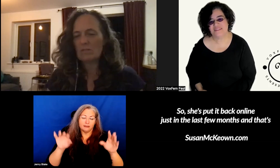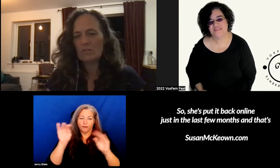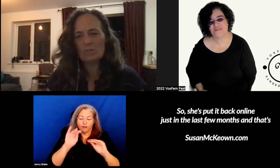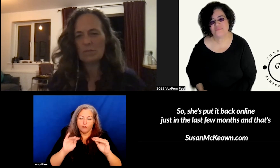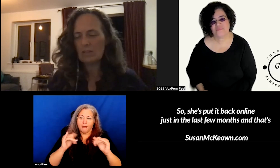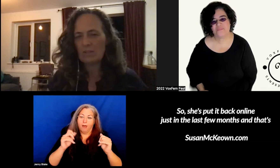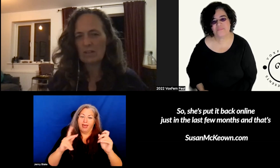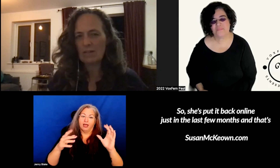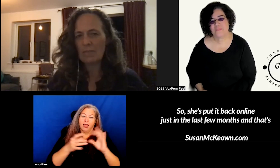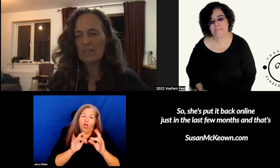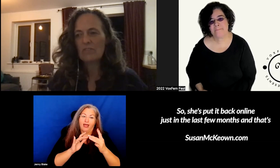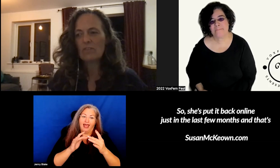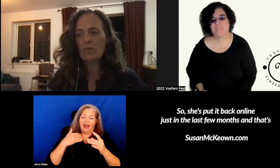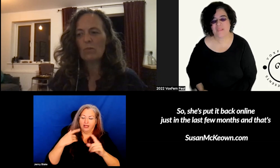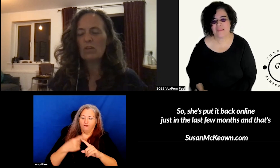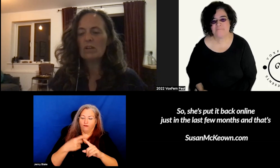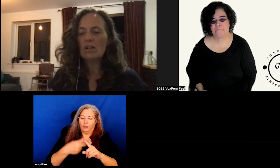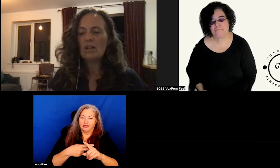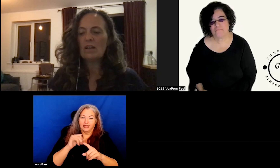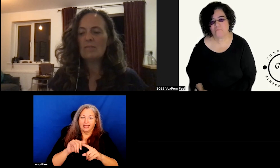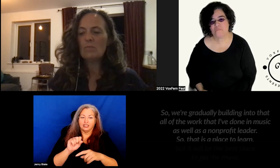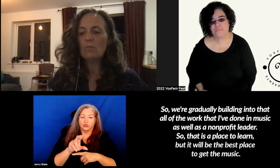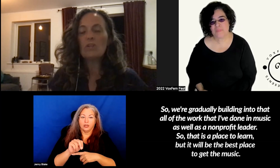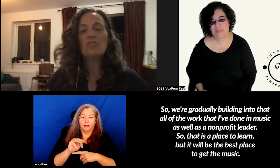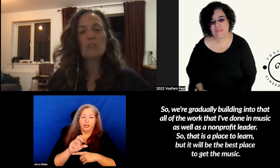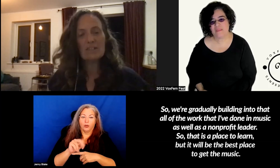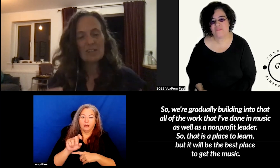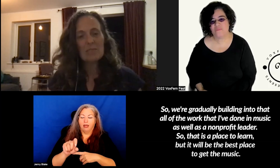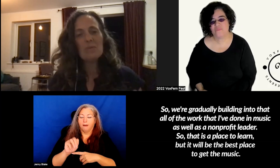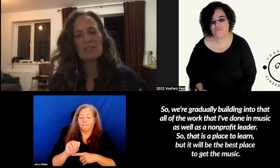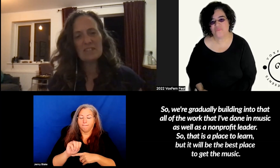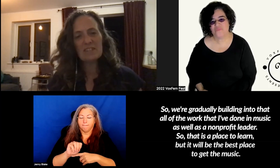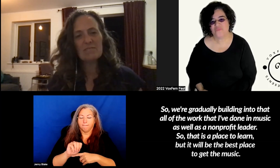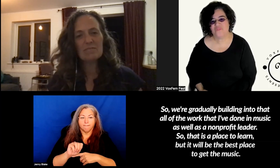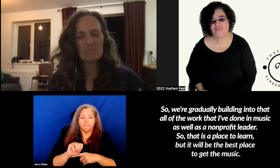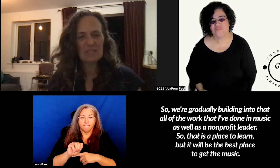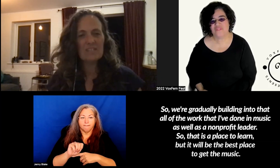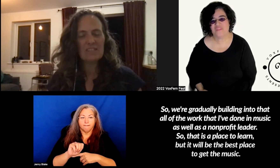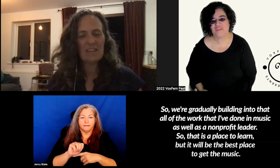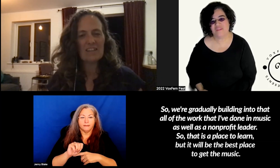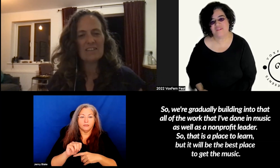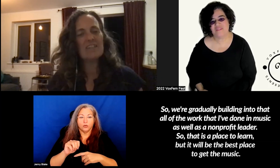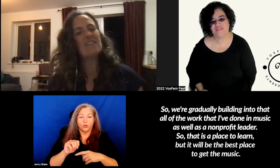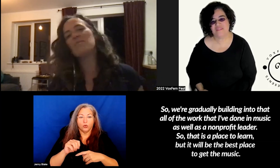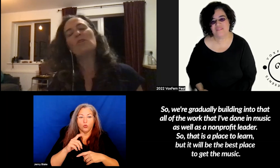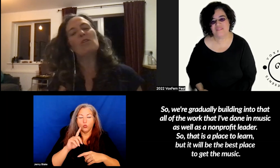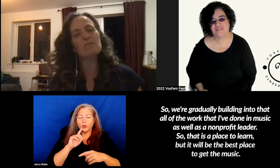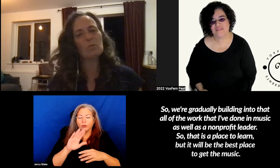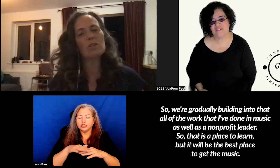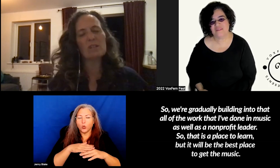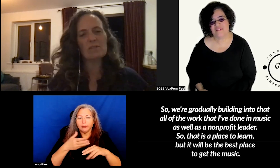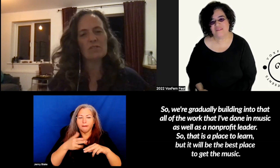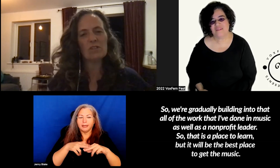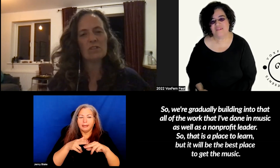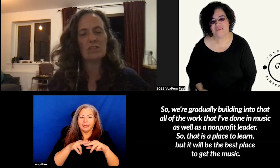that's susanmckeown.com. So we're gradually building into that all of the